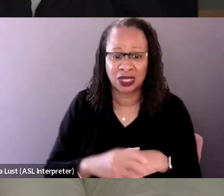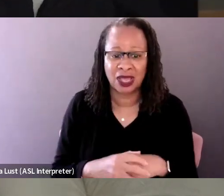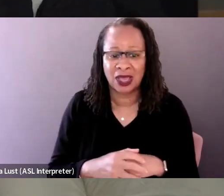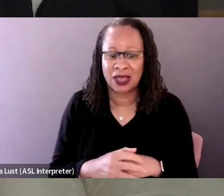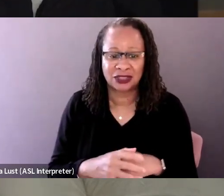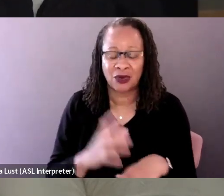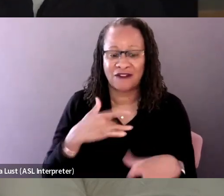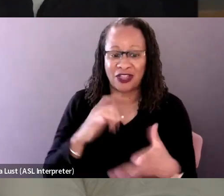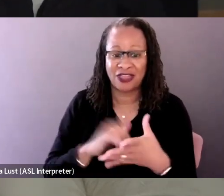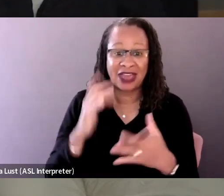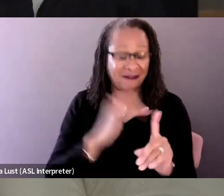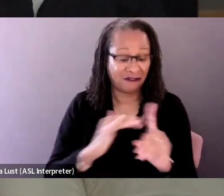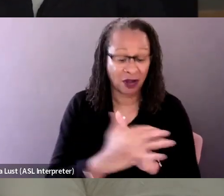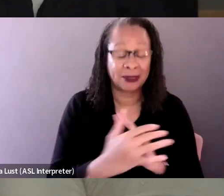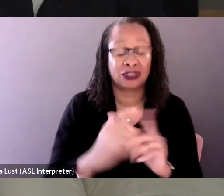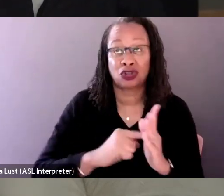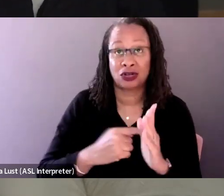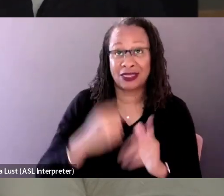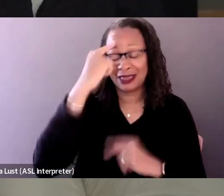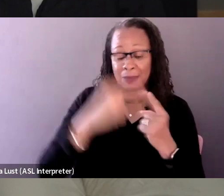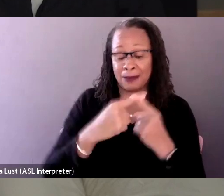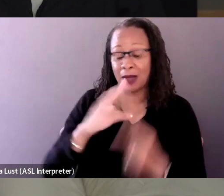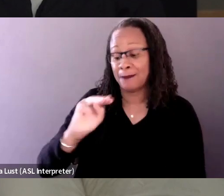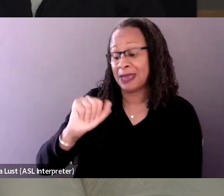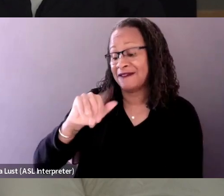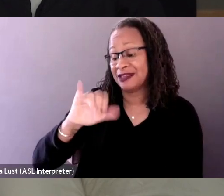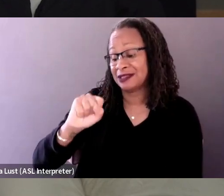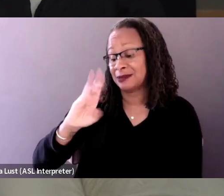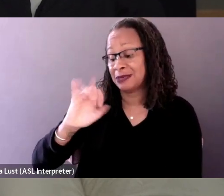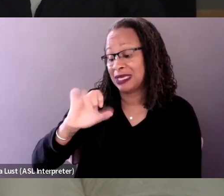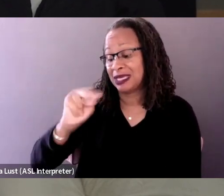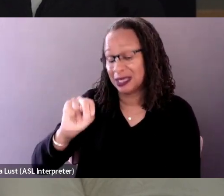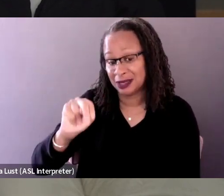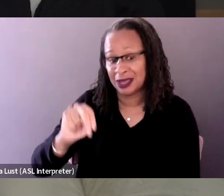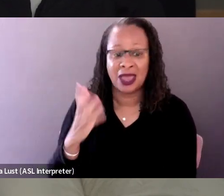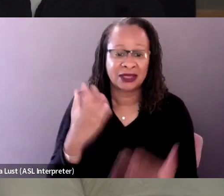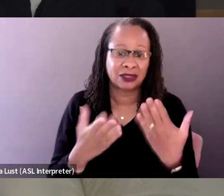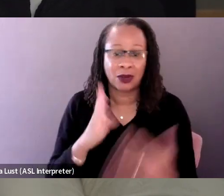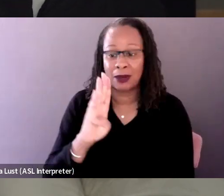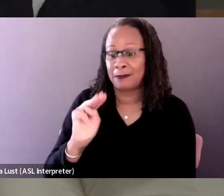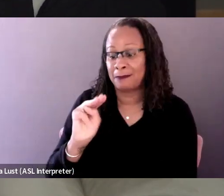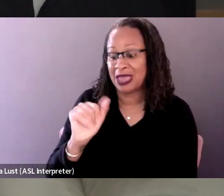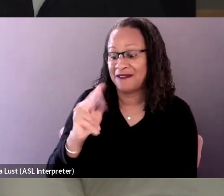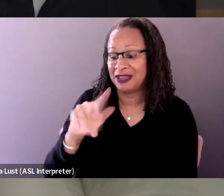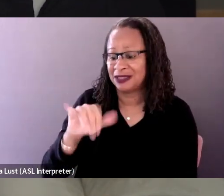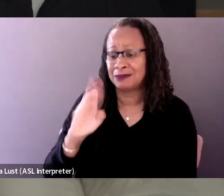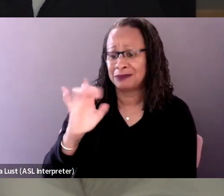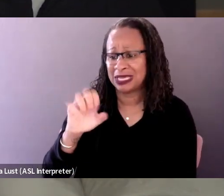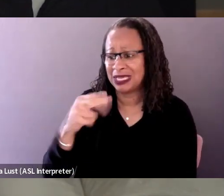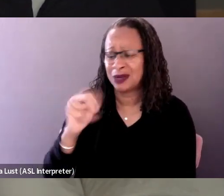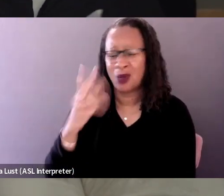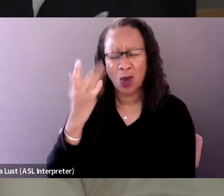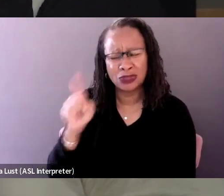but then it's like Mavis Beacon, why was she black? You Google it, find these weird Vice articles talking about the